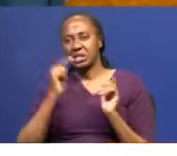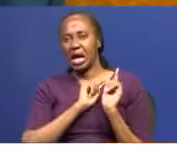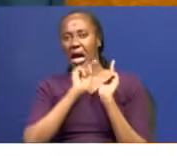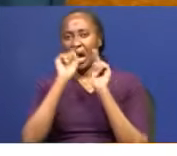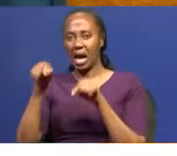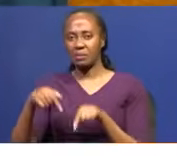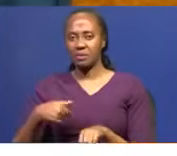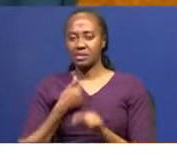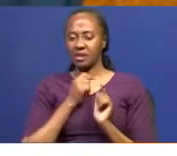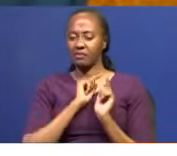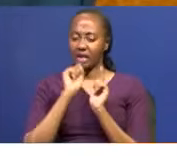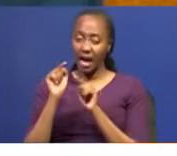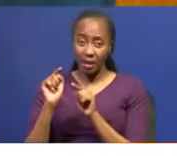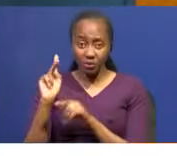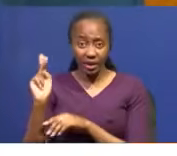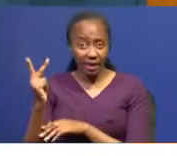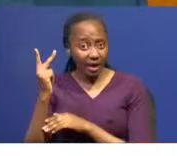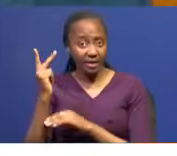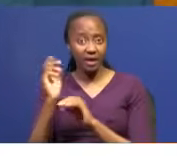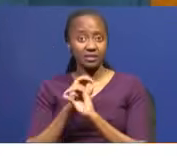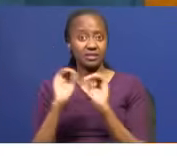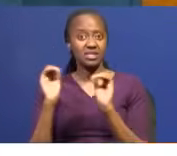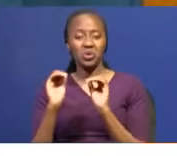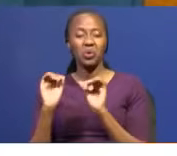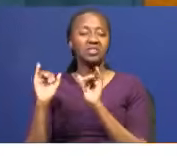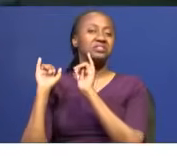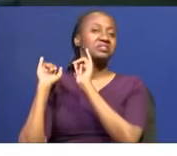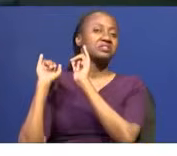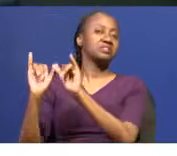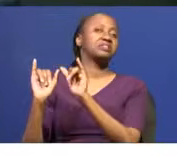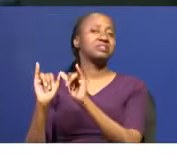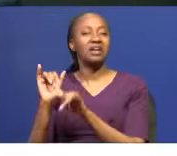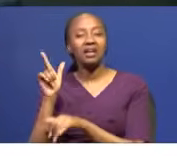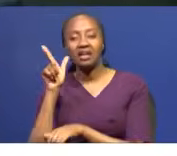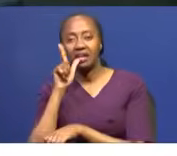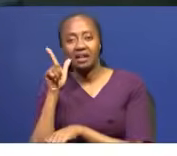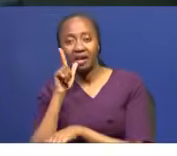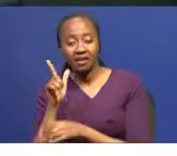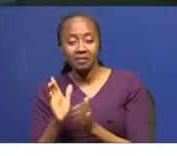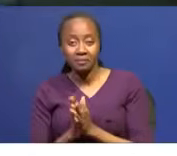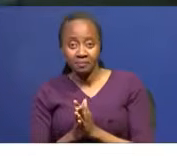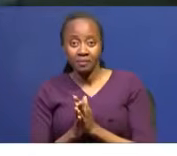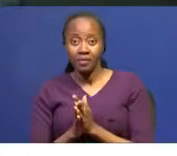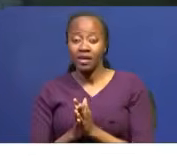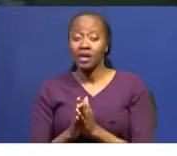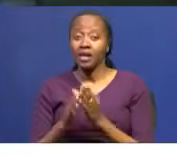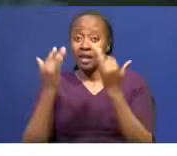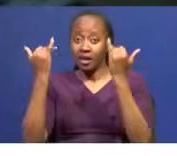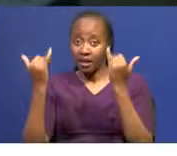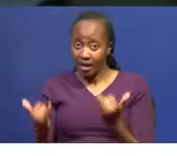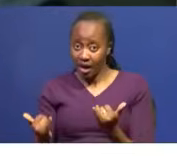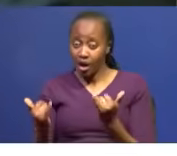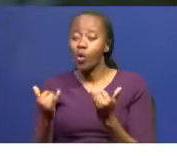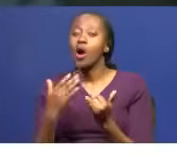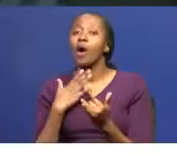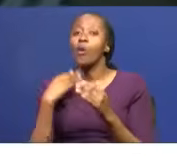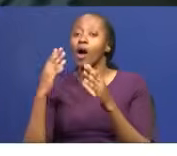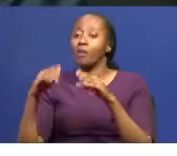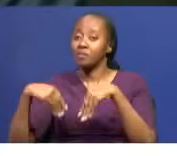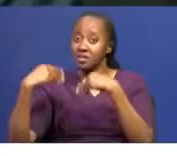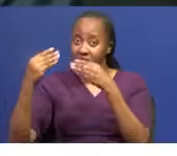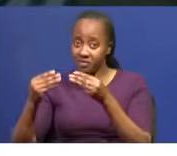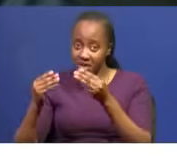himself to Kenyan authorities as he remains abroad. This court now grants the warrant of arrest as